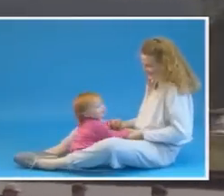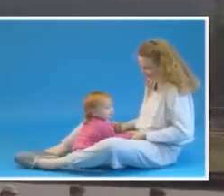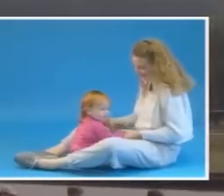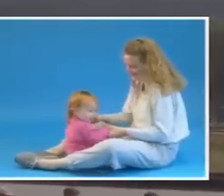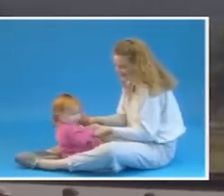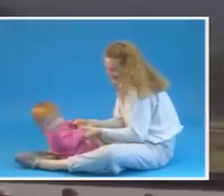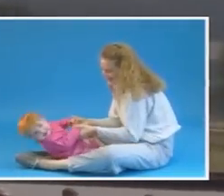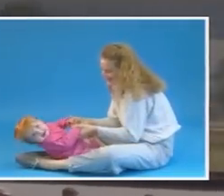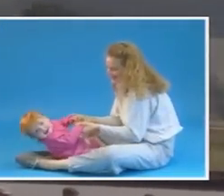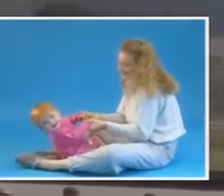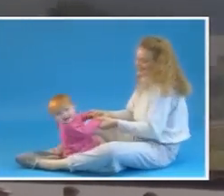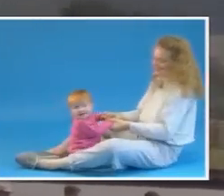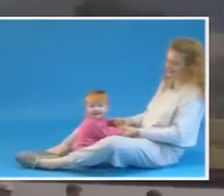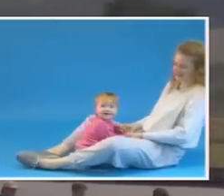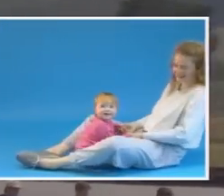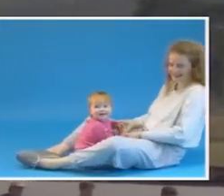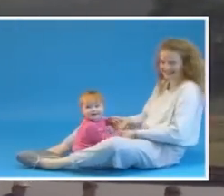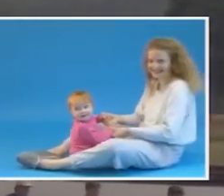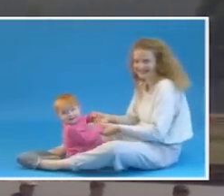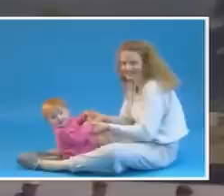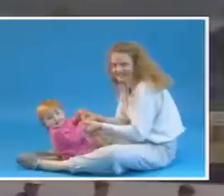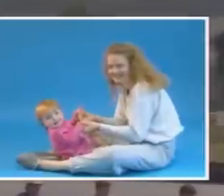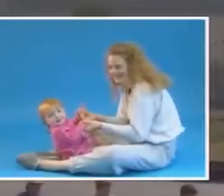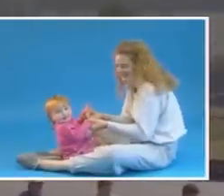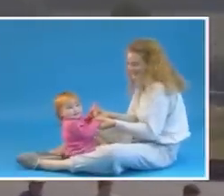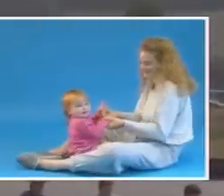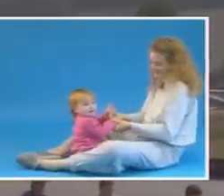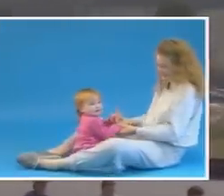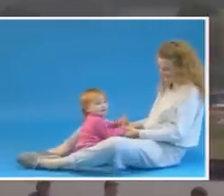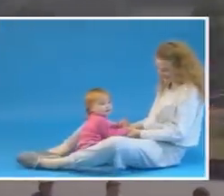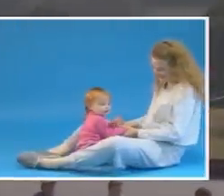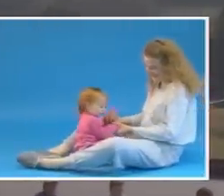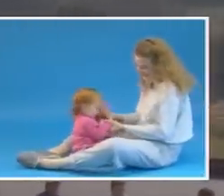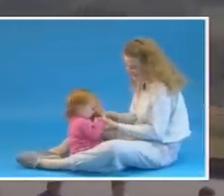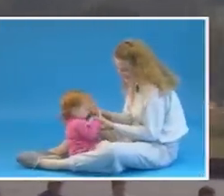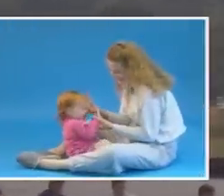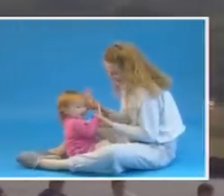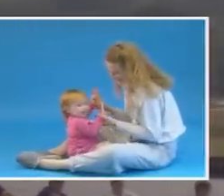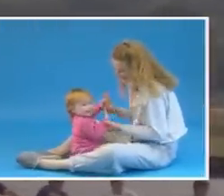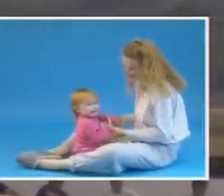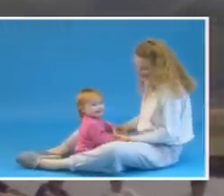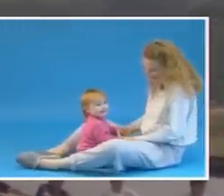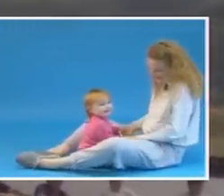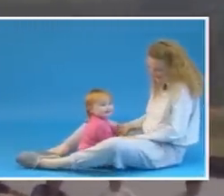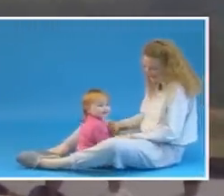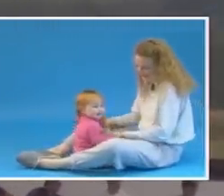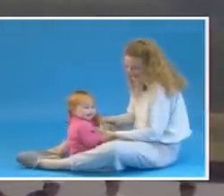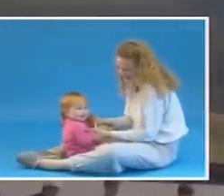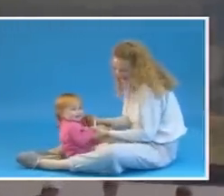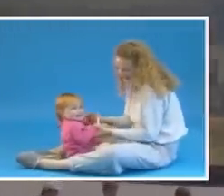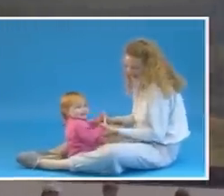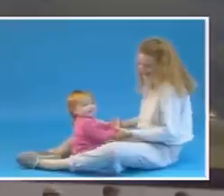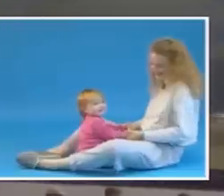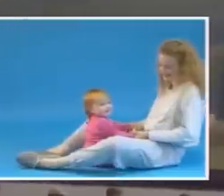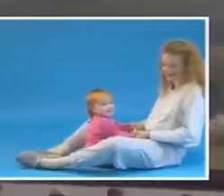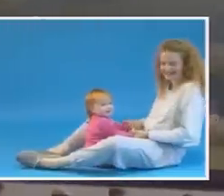Row, row, row your boat gently down the stream. Merrily, merrily, merrily, merrily, life is